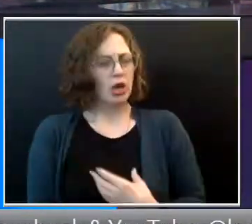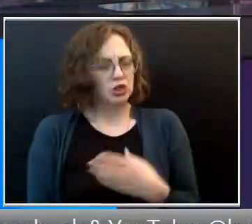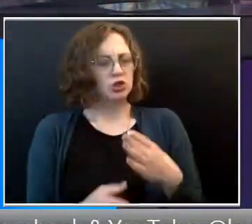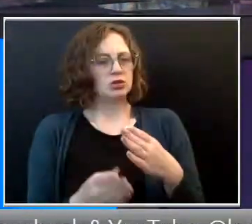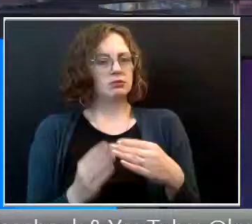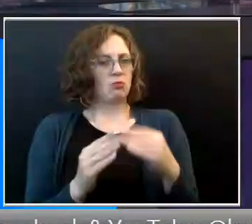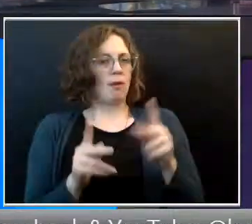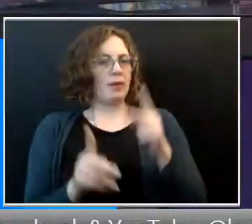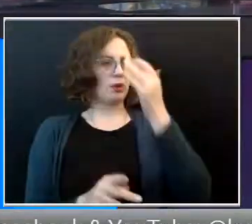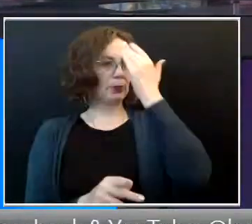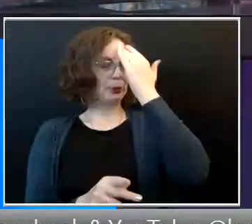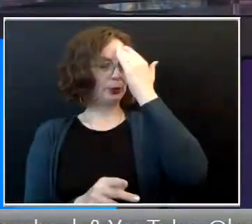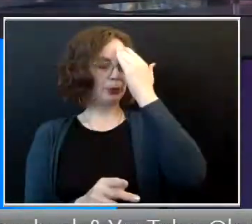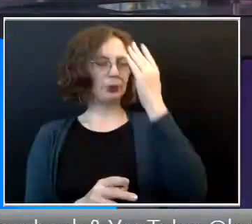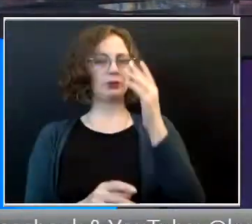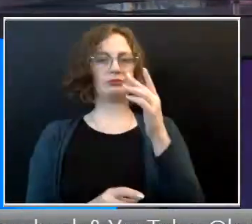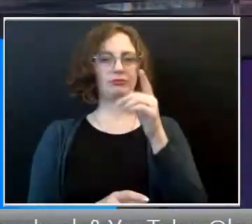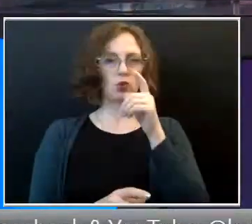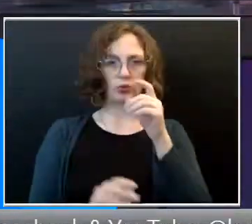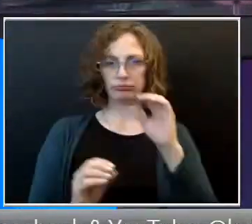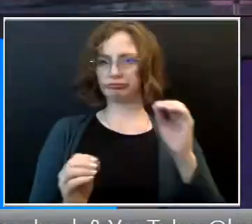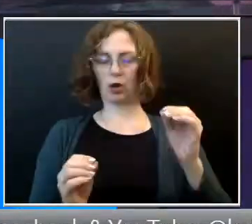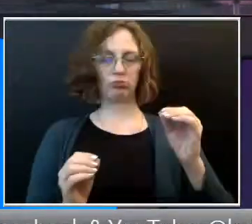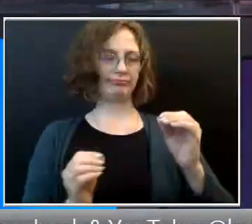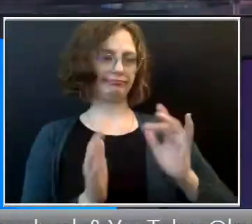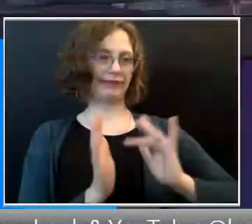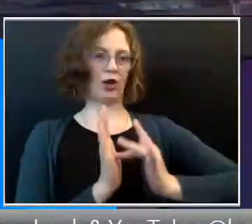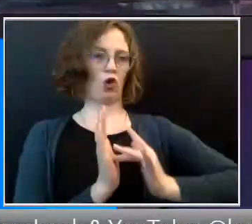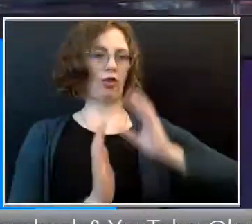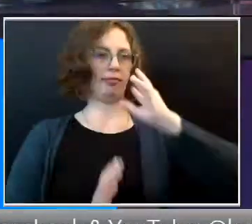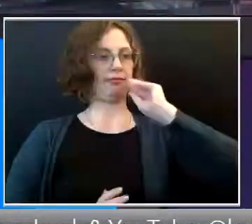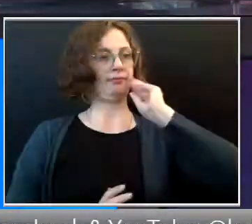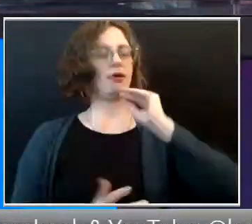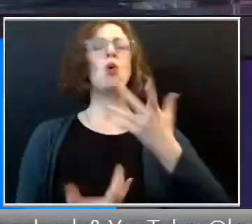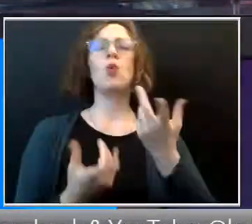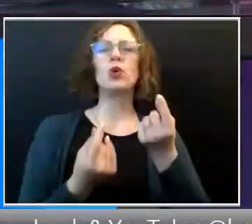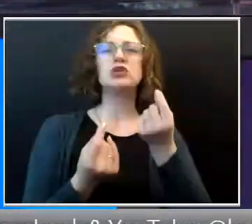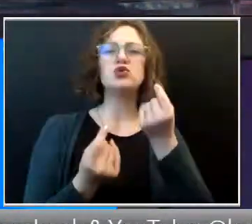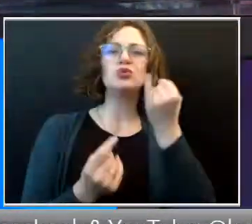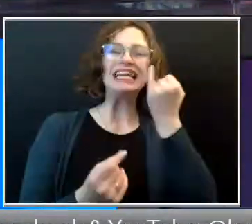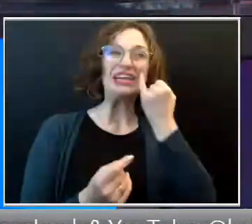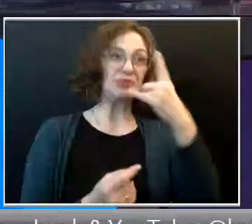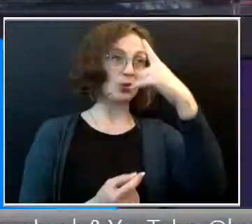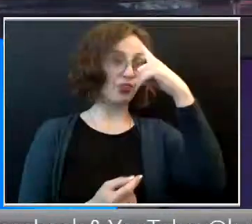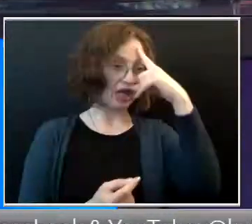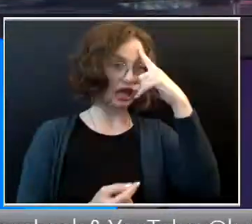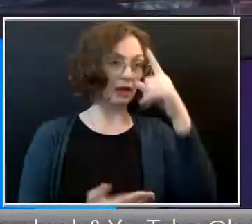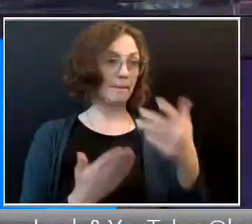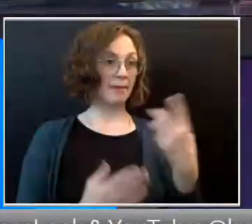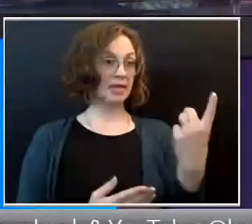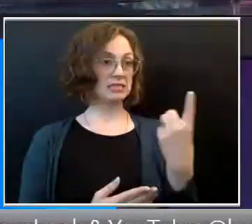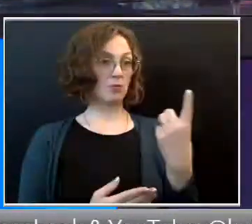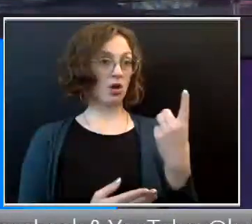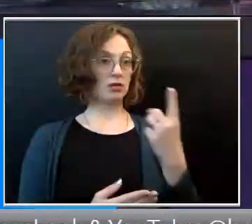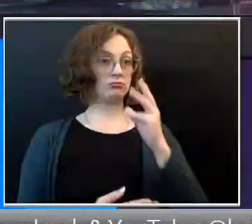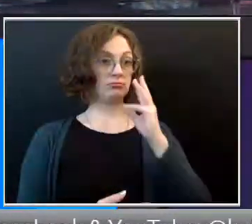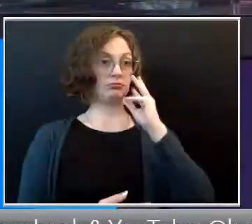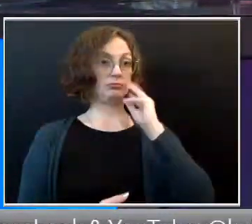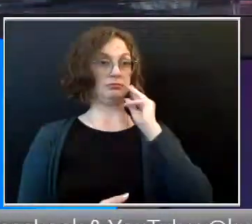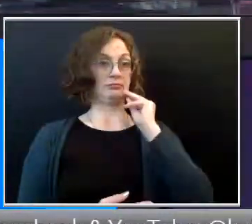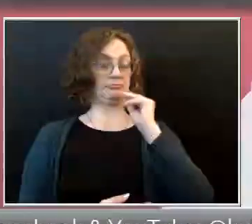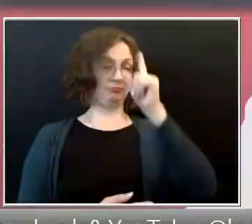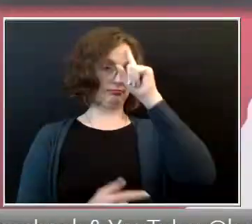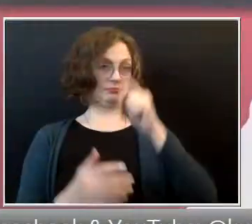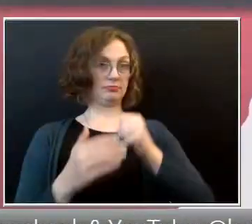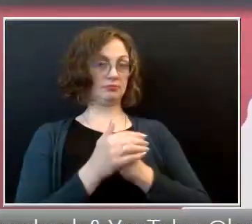medical backgrounds about what to do if they think someone is in medical trouble, having a stroke? Yeah. So coming